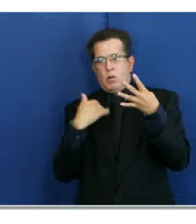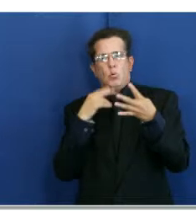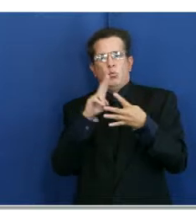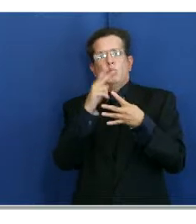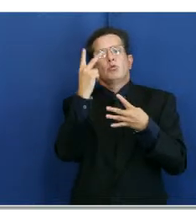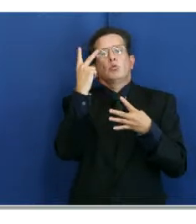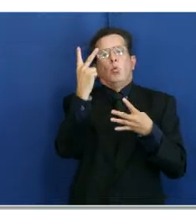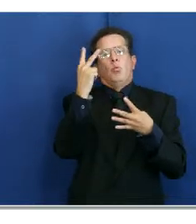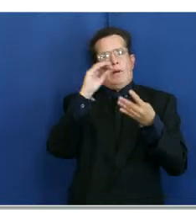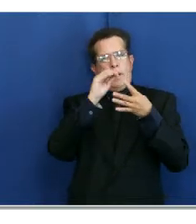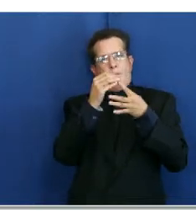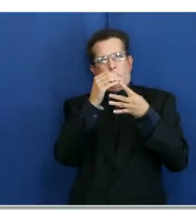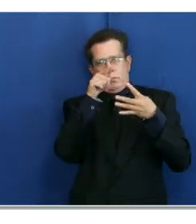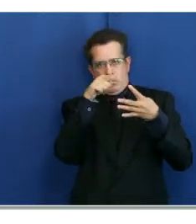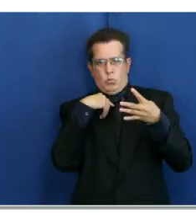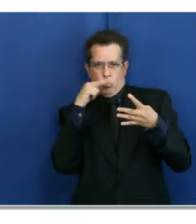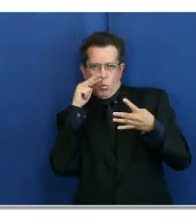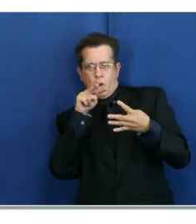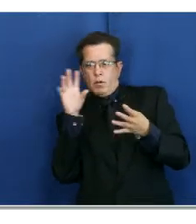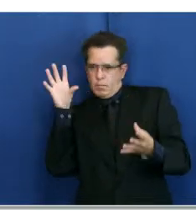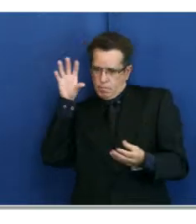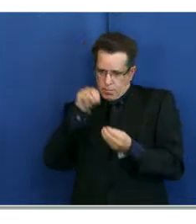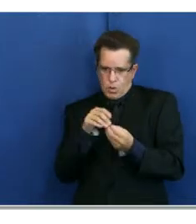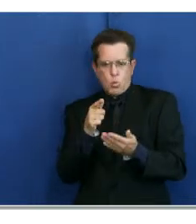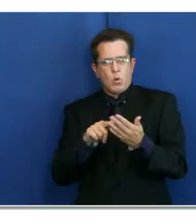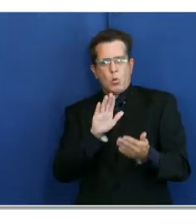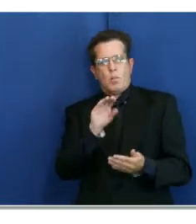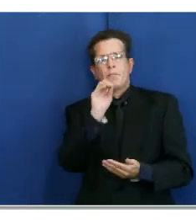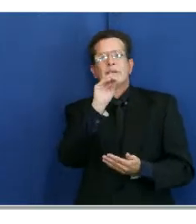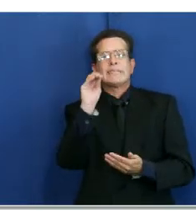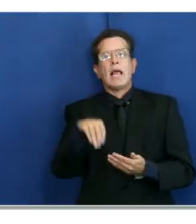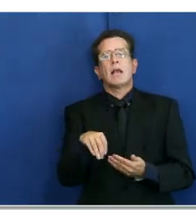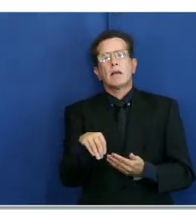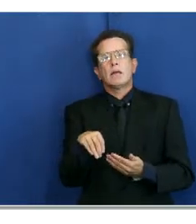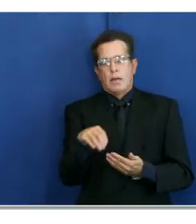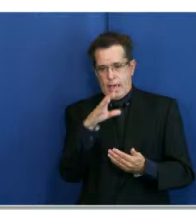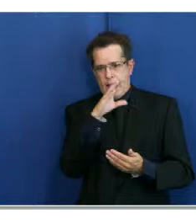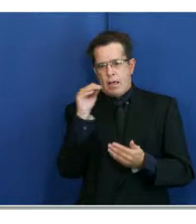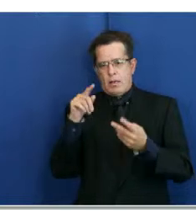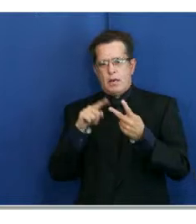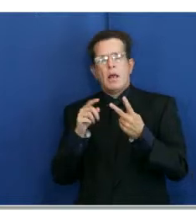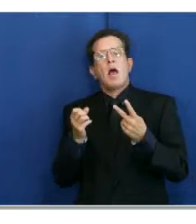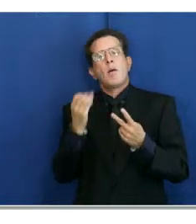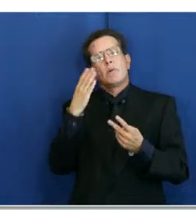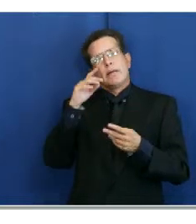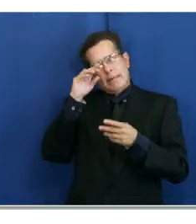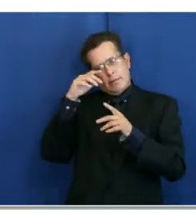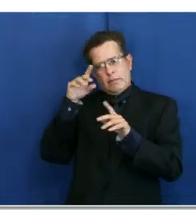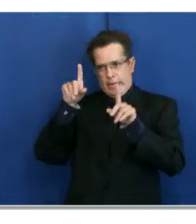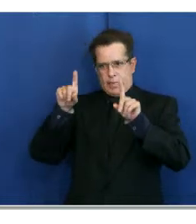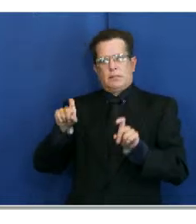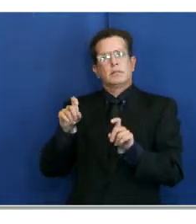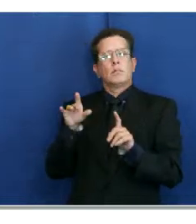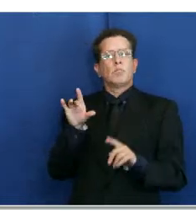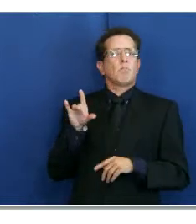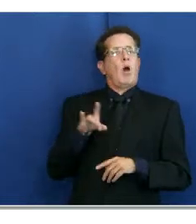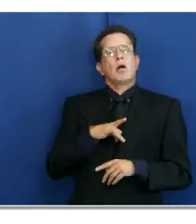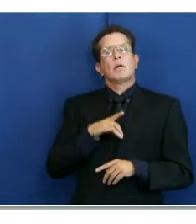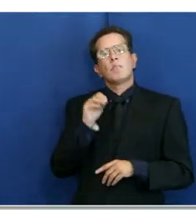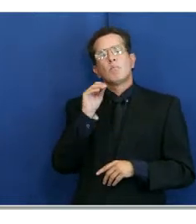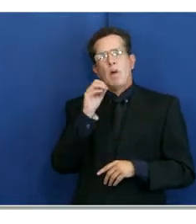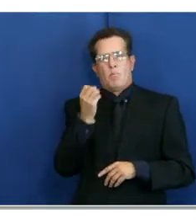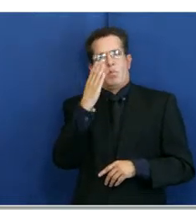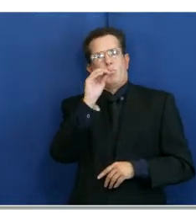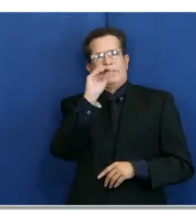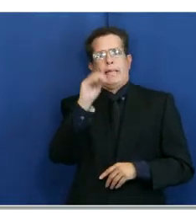used for this purpose: case rate and % of testing positivity. Every county